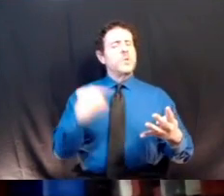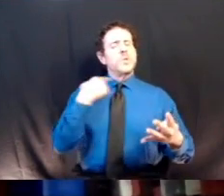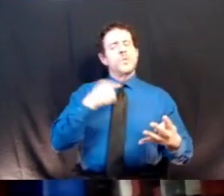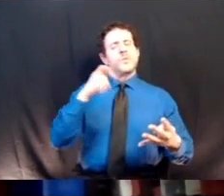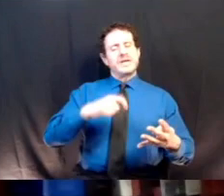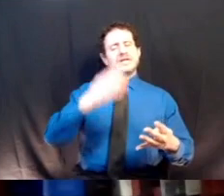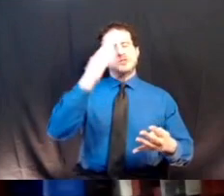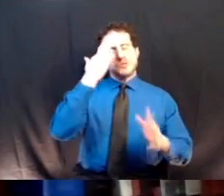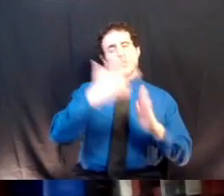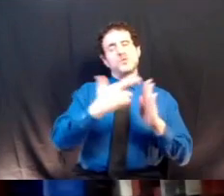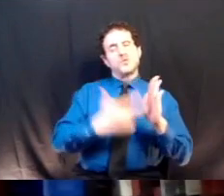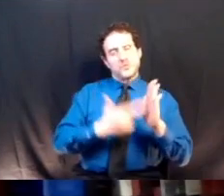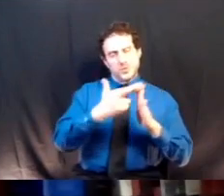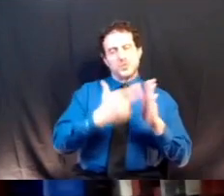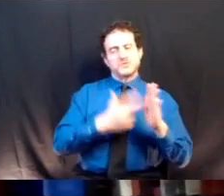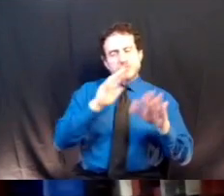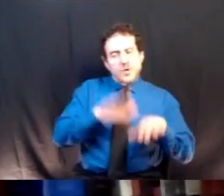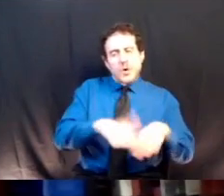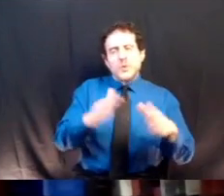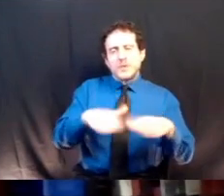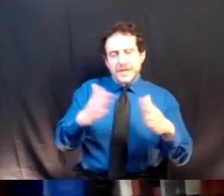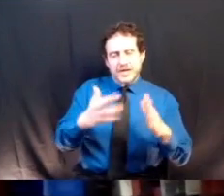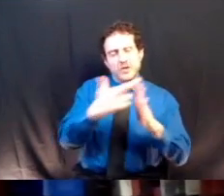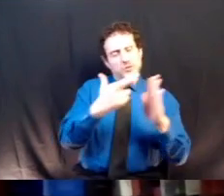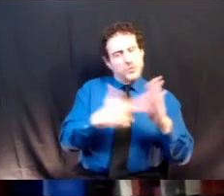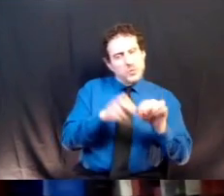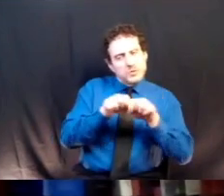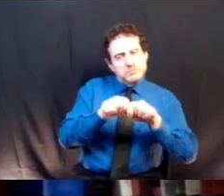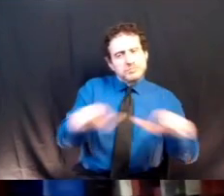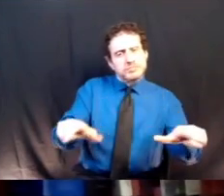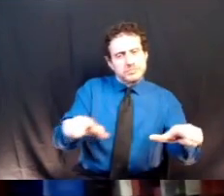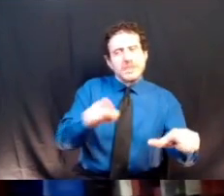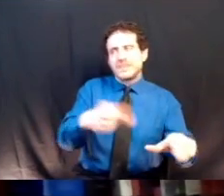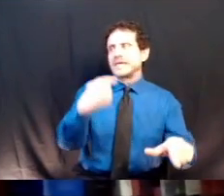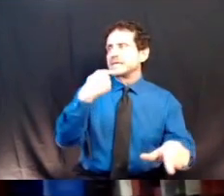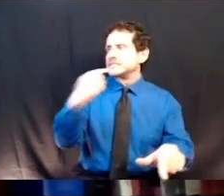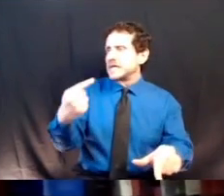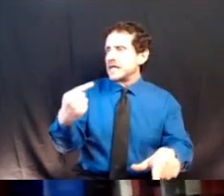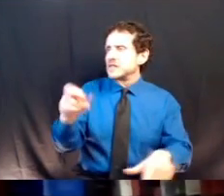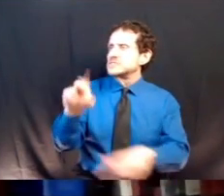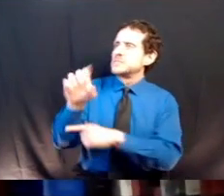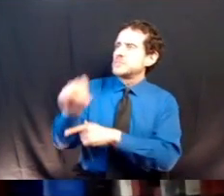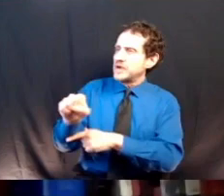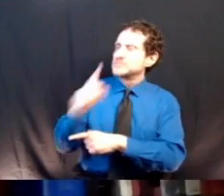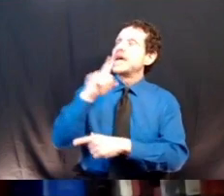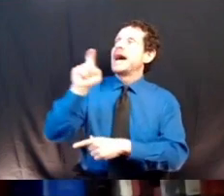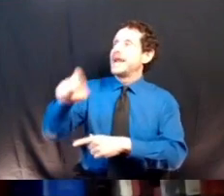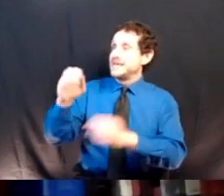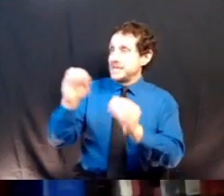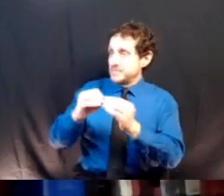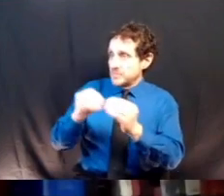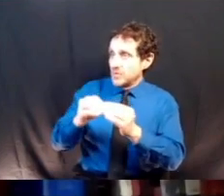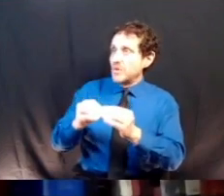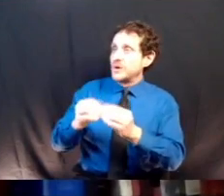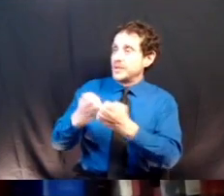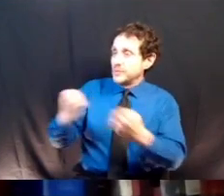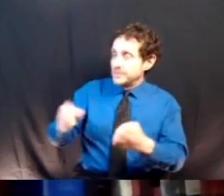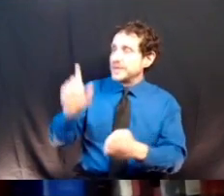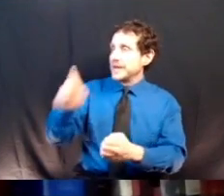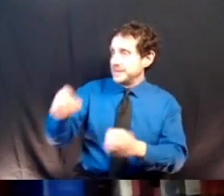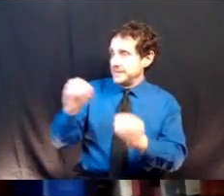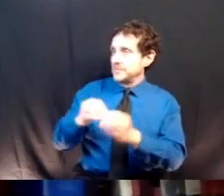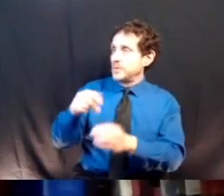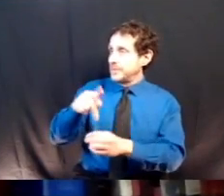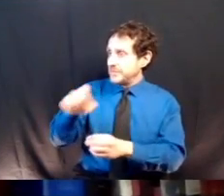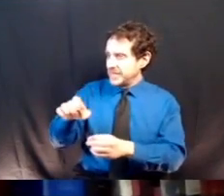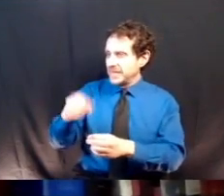that guidance be available so that they can notify suppliers what goods and PPE they need to open? So